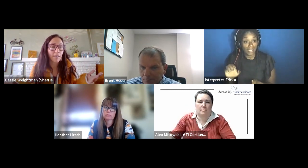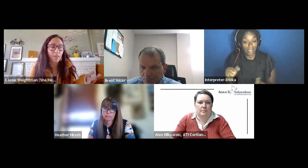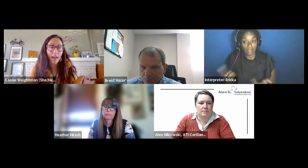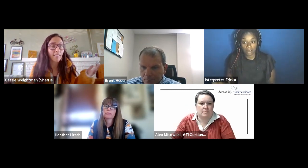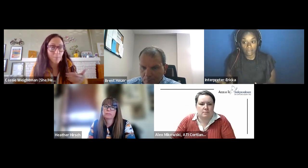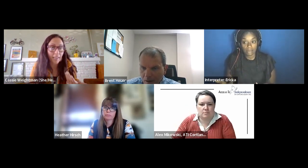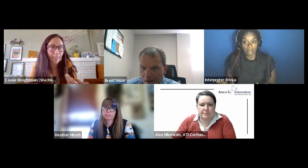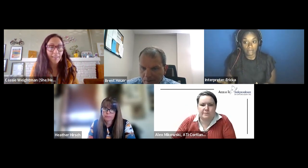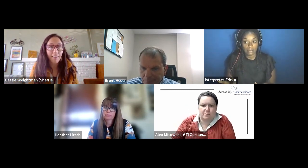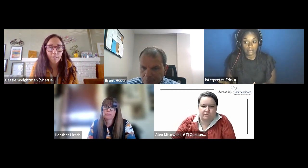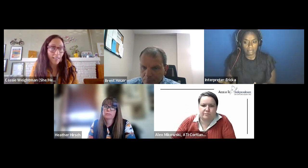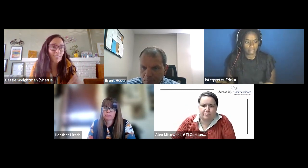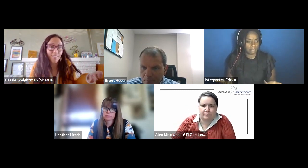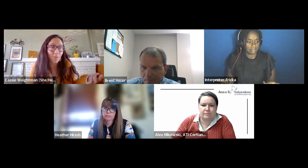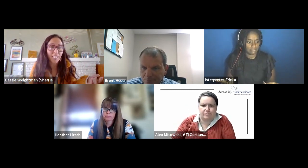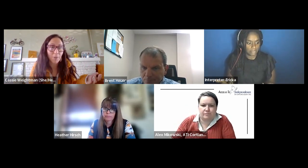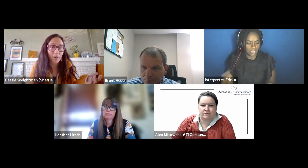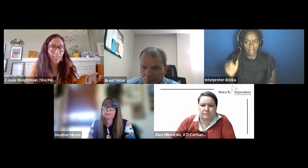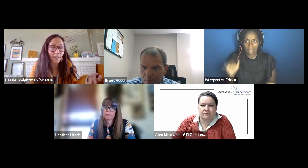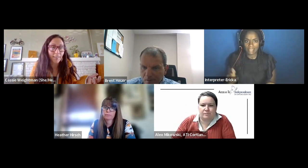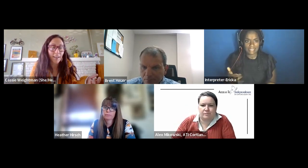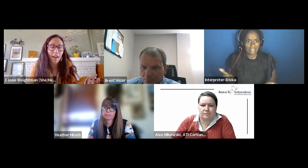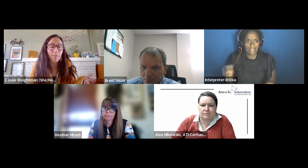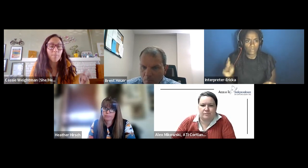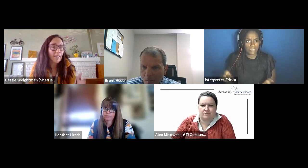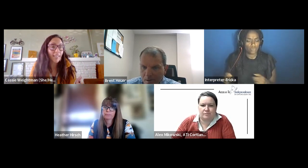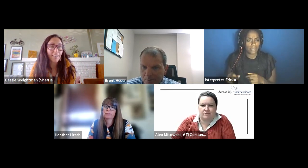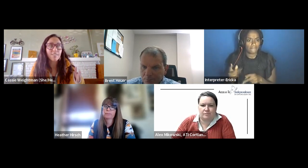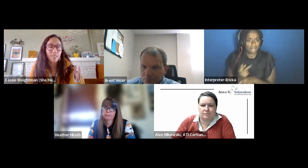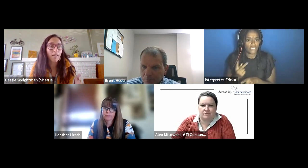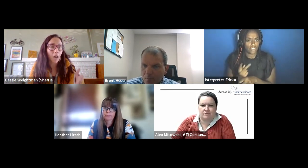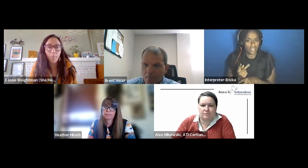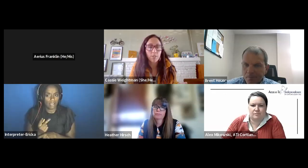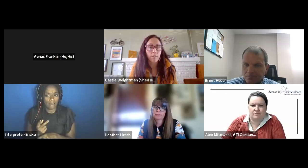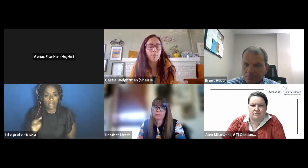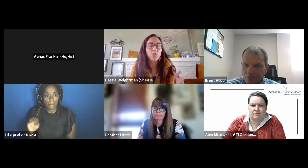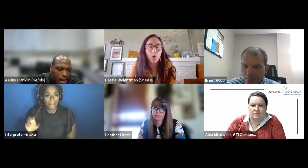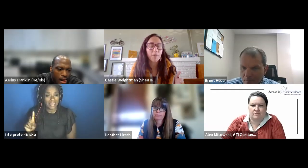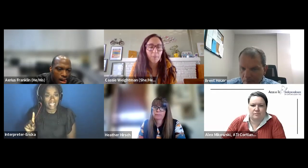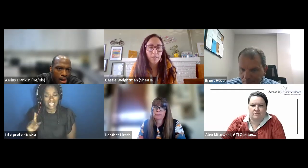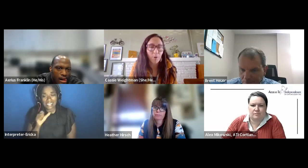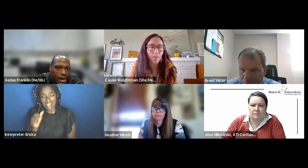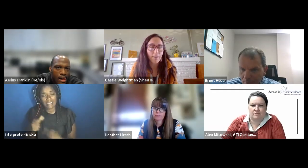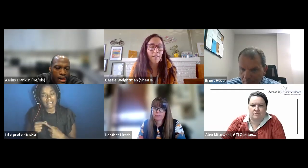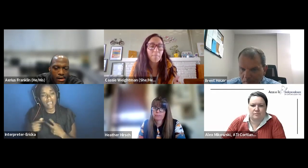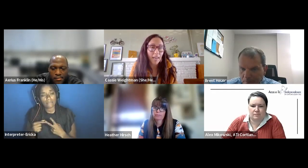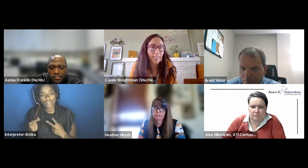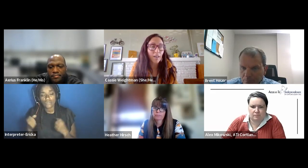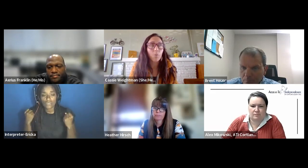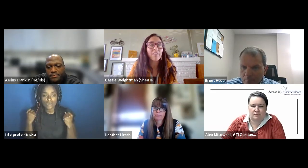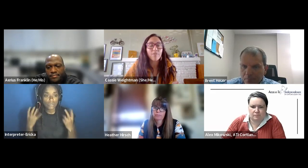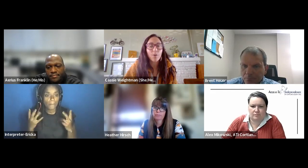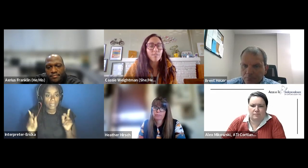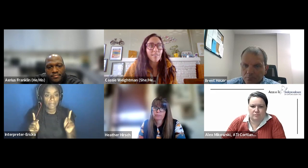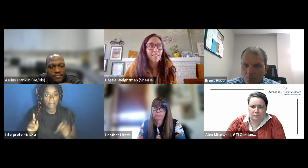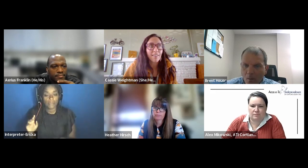I mean, that to me, that's the thing we need to be working on. Medicaid is not an option for so many people.